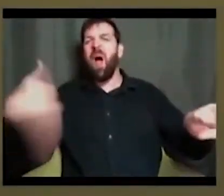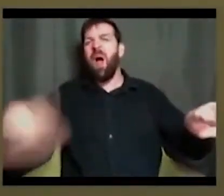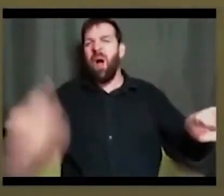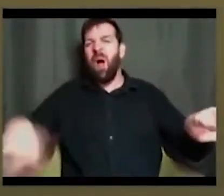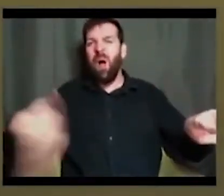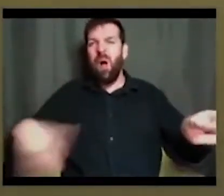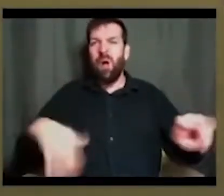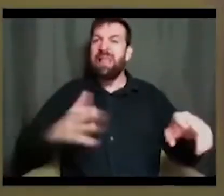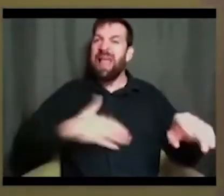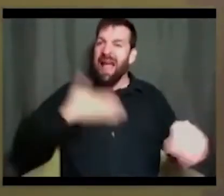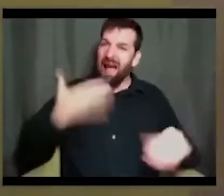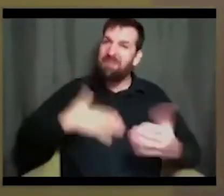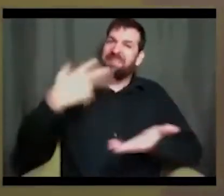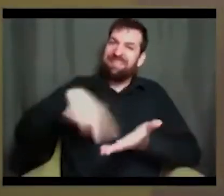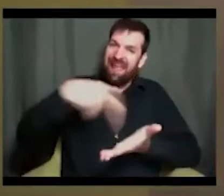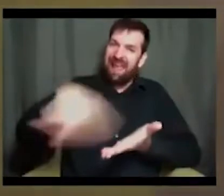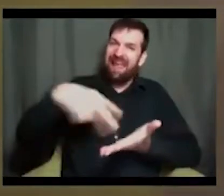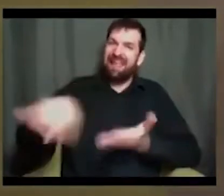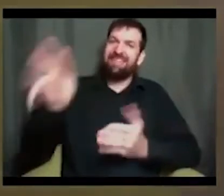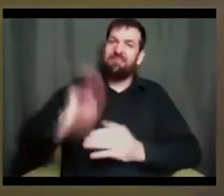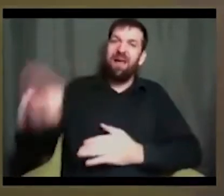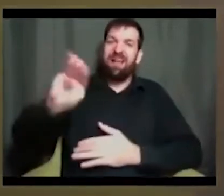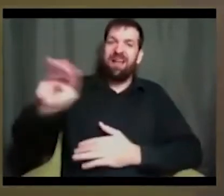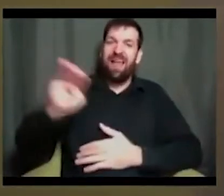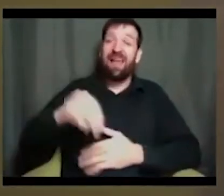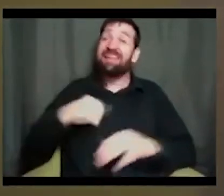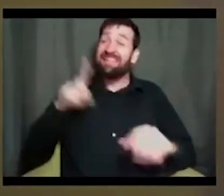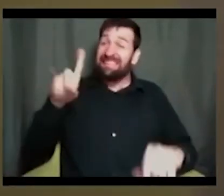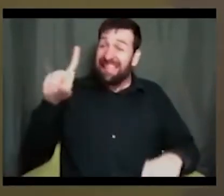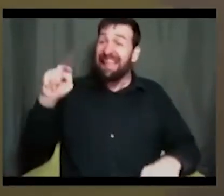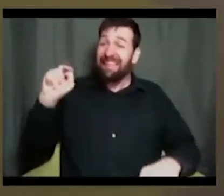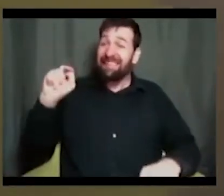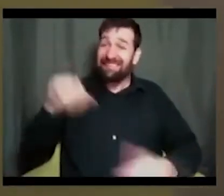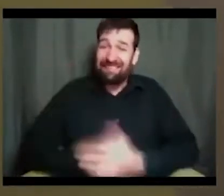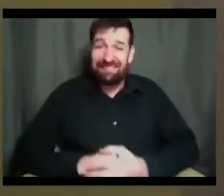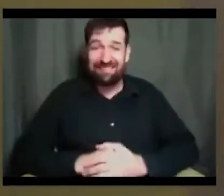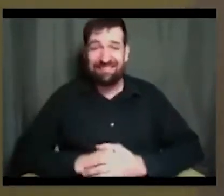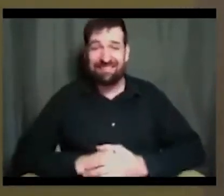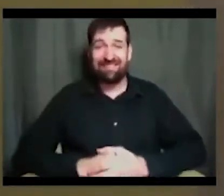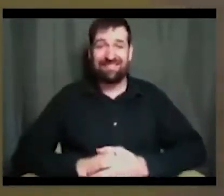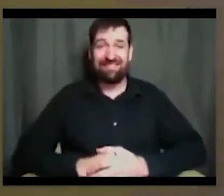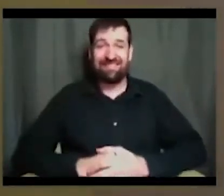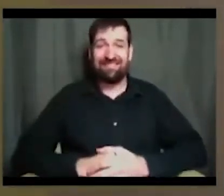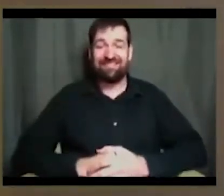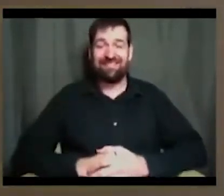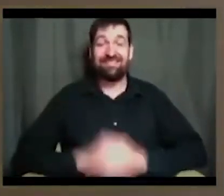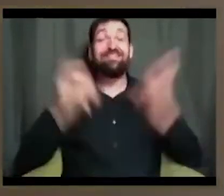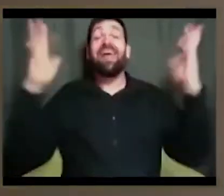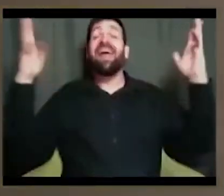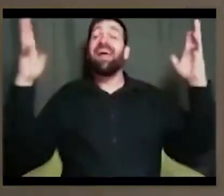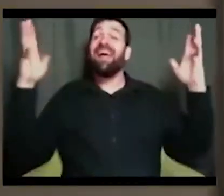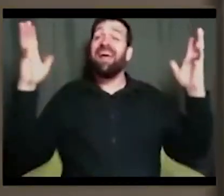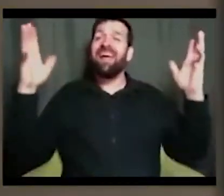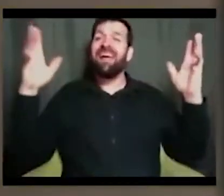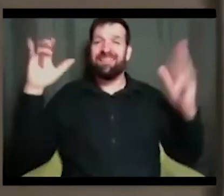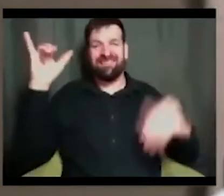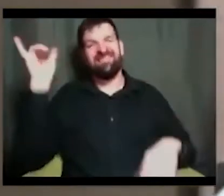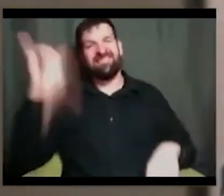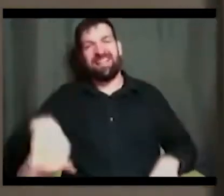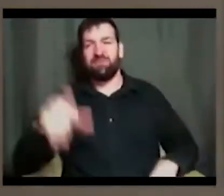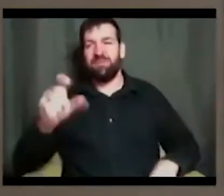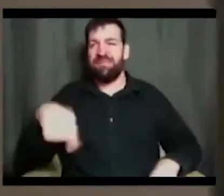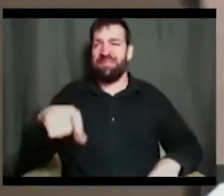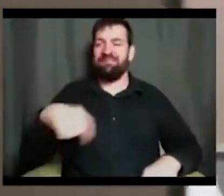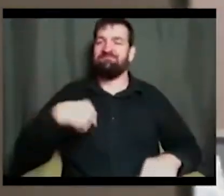on a Monday. He did it. He just needed That's what he needed. That's awesome. Oh,